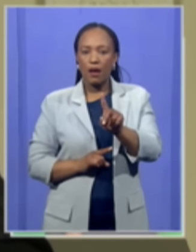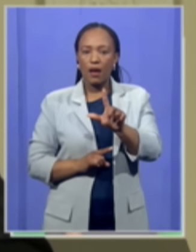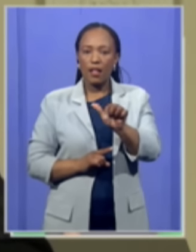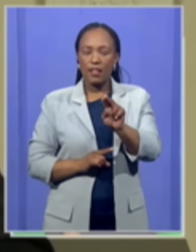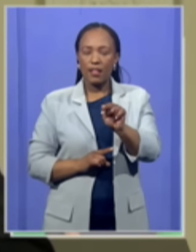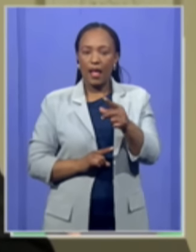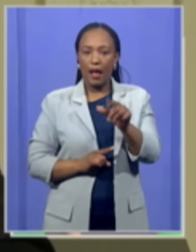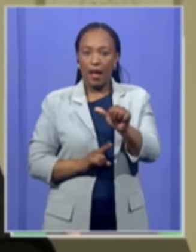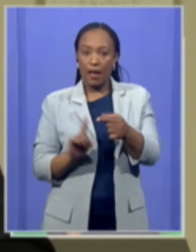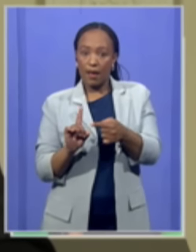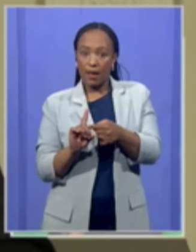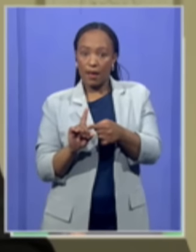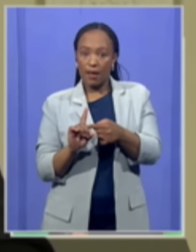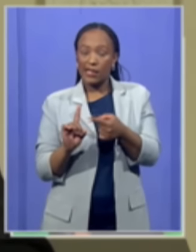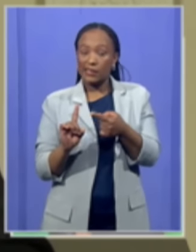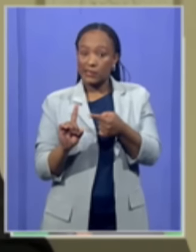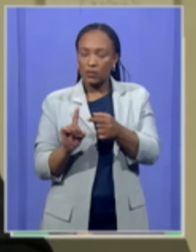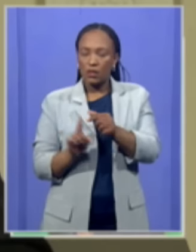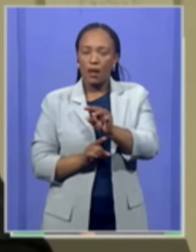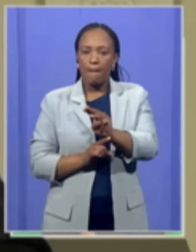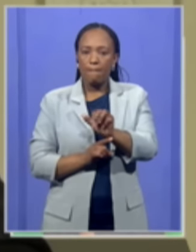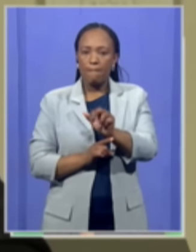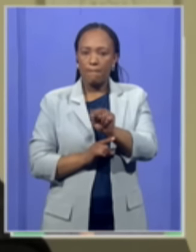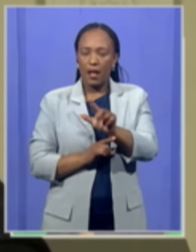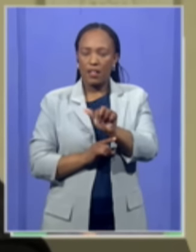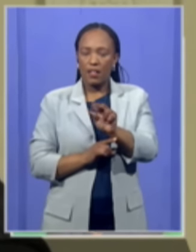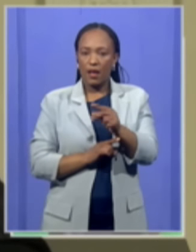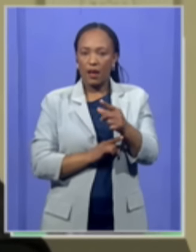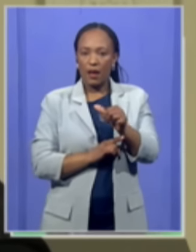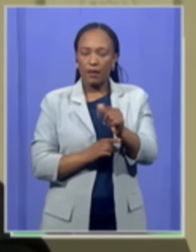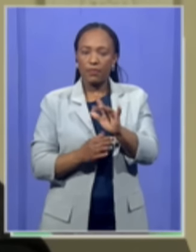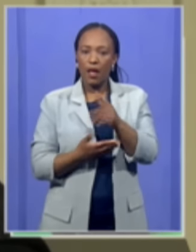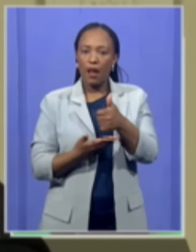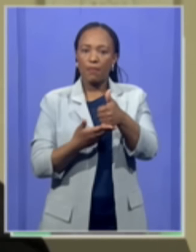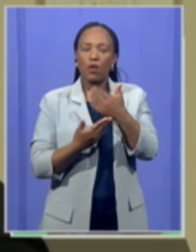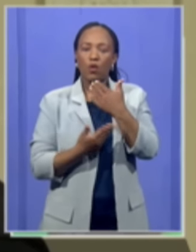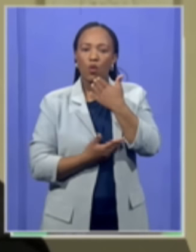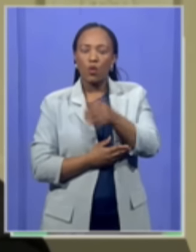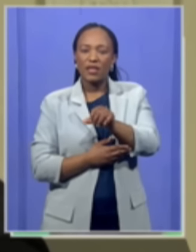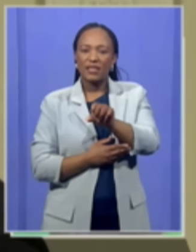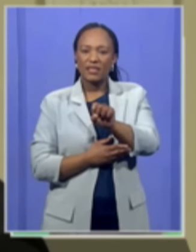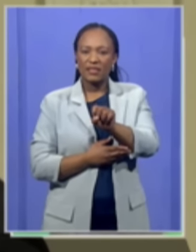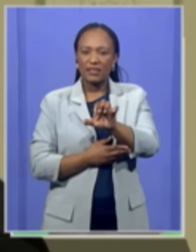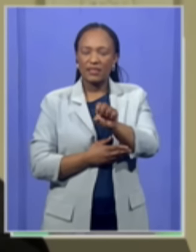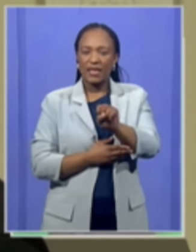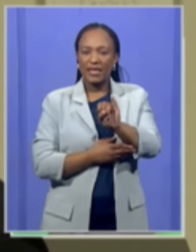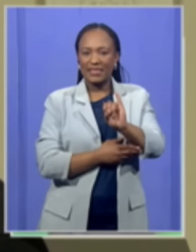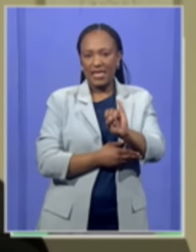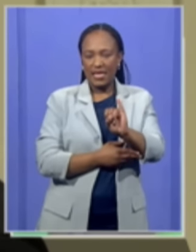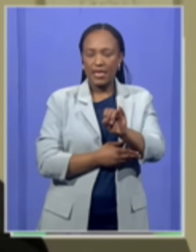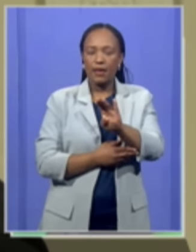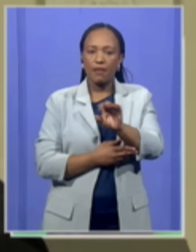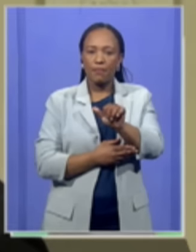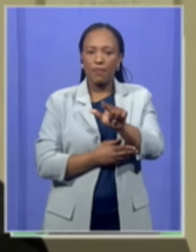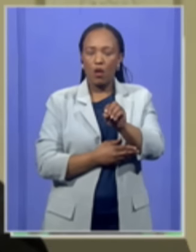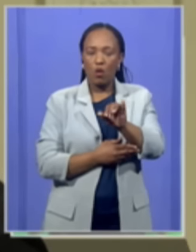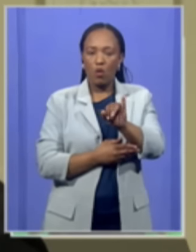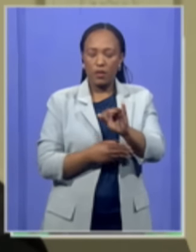Justice Madlanga will be assisted by Advocate Sesi Baloyi, Senior Counsel, and Advocate